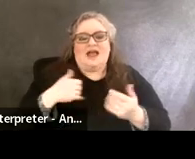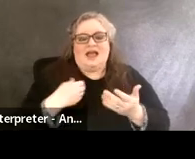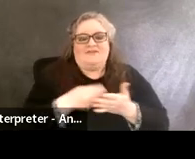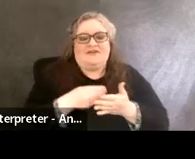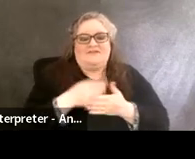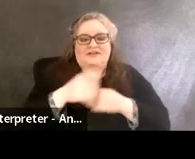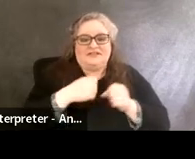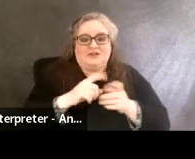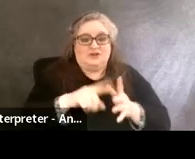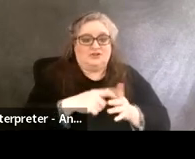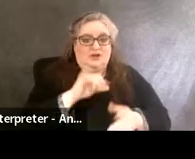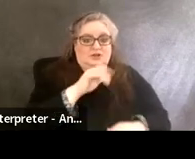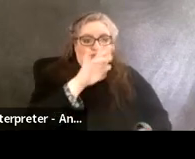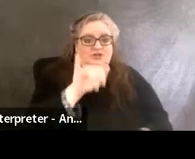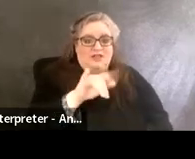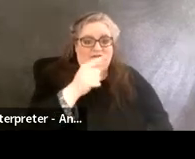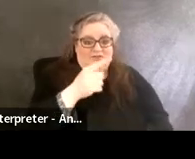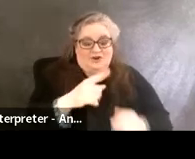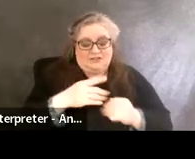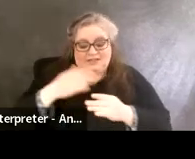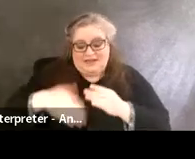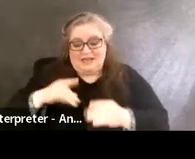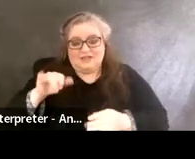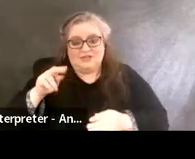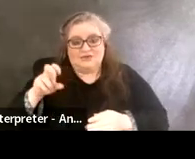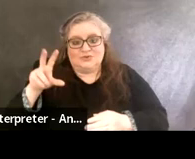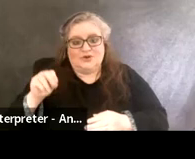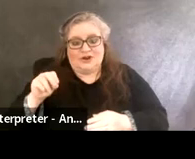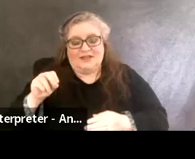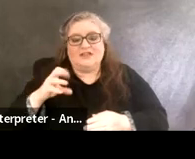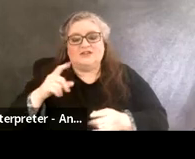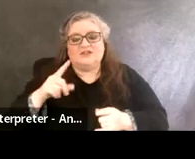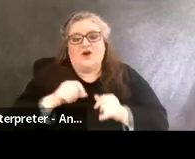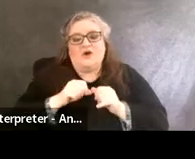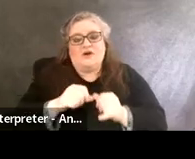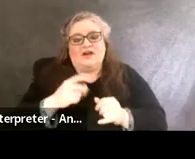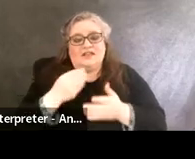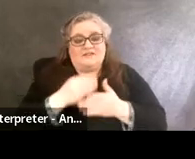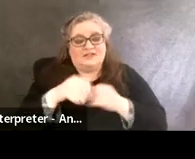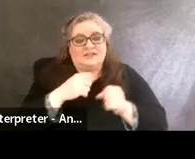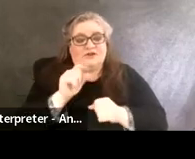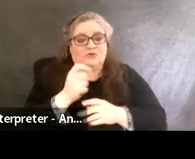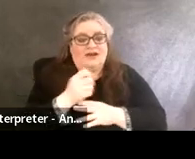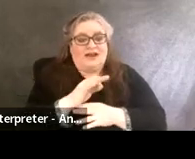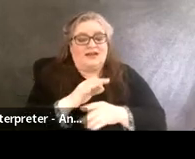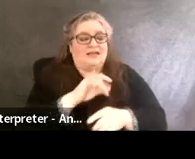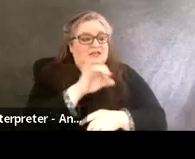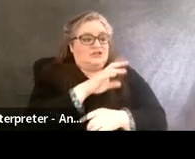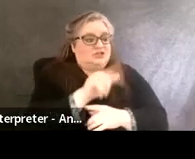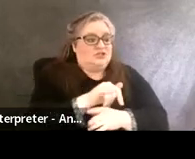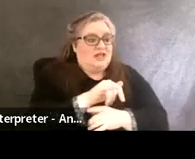year that starts July 1st and ends June 30th. So for that, the fiscal year 2019 would be July